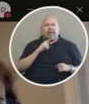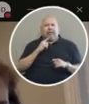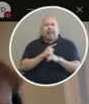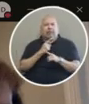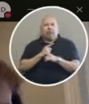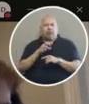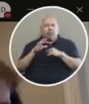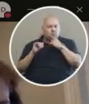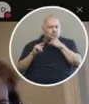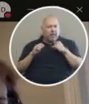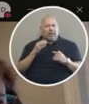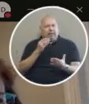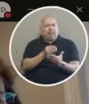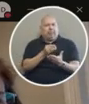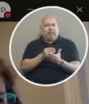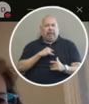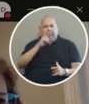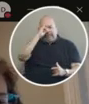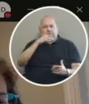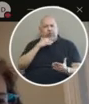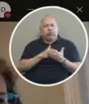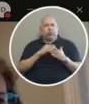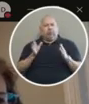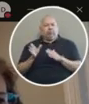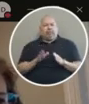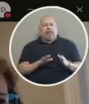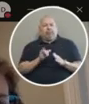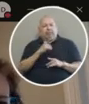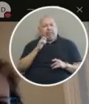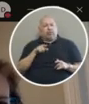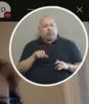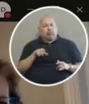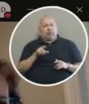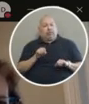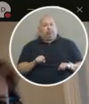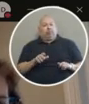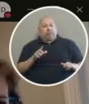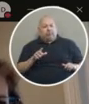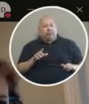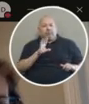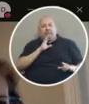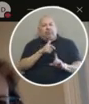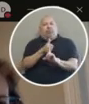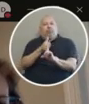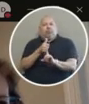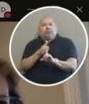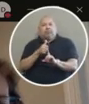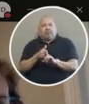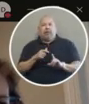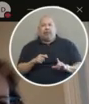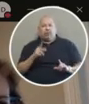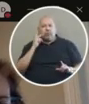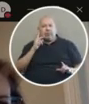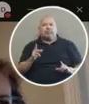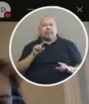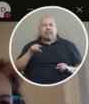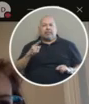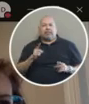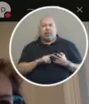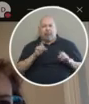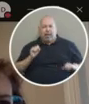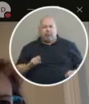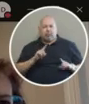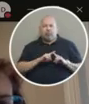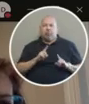rate stabilization fund. I think that's a good plan because you're able to see for yourself the dollars. So you'll be